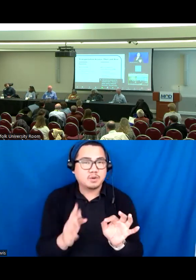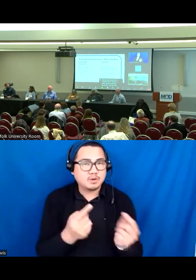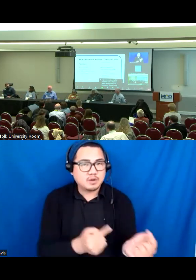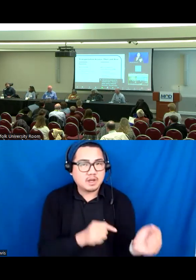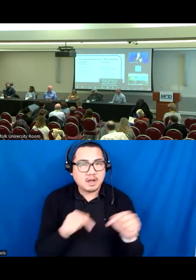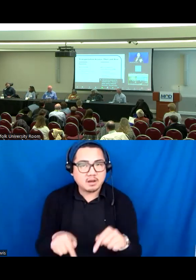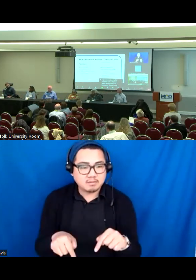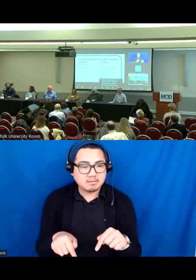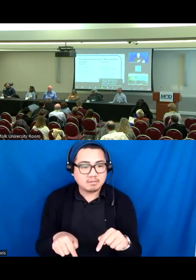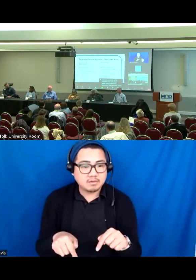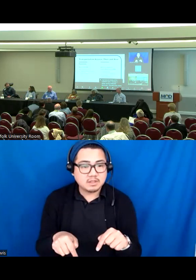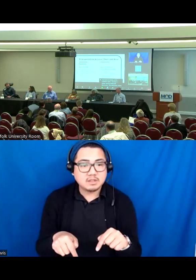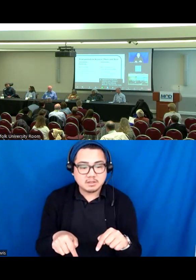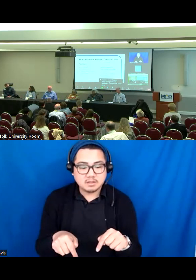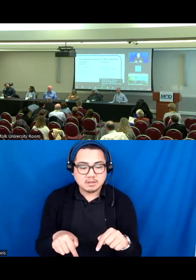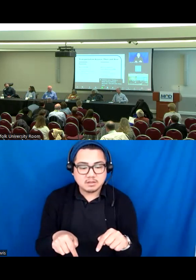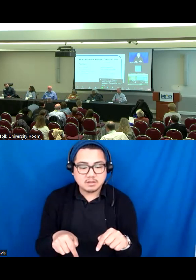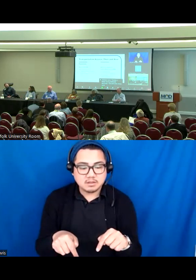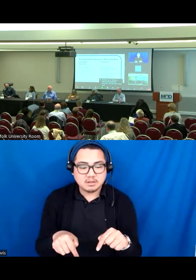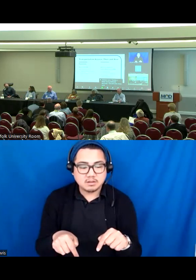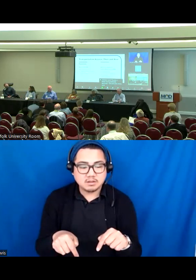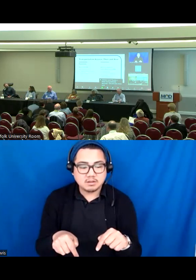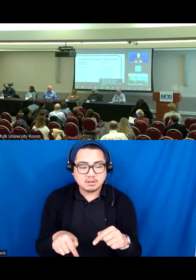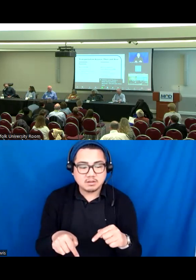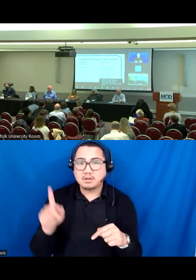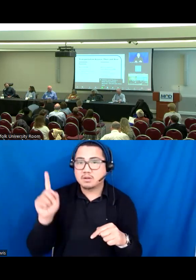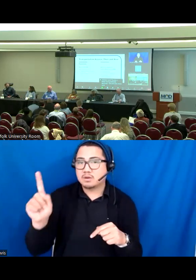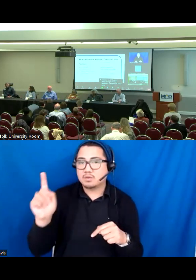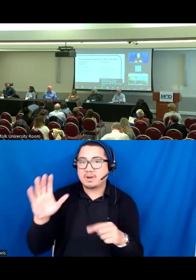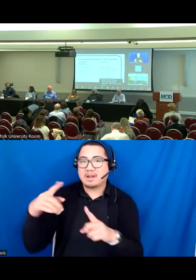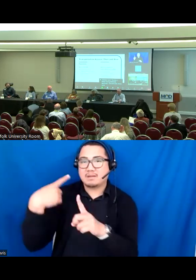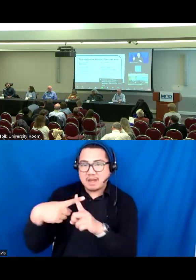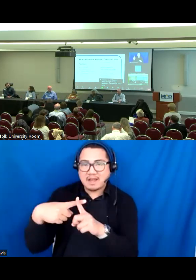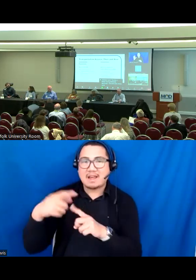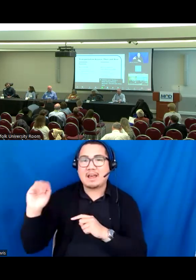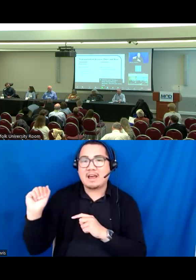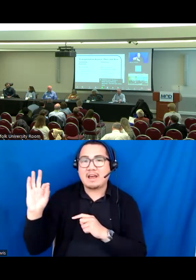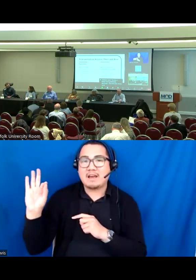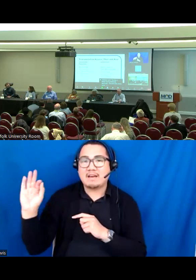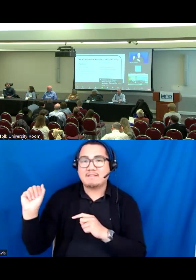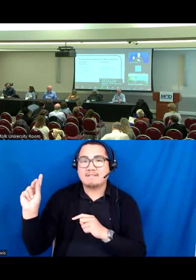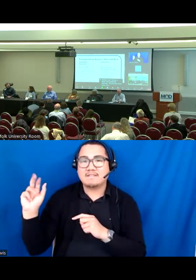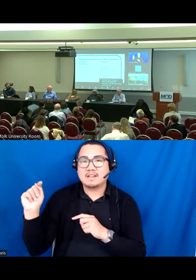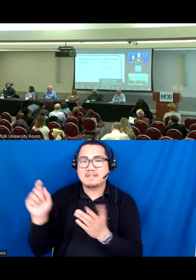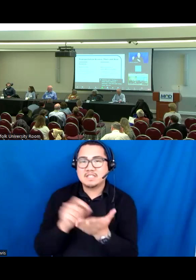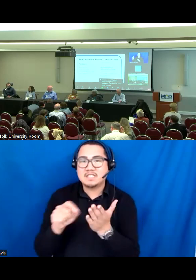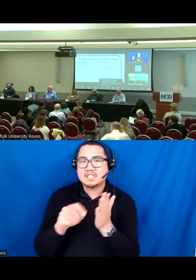experts. The 100+ affidavits that we